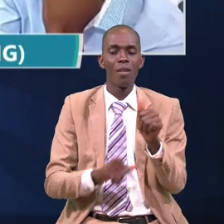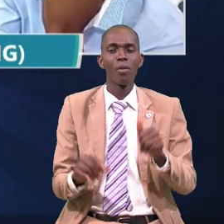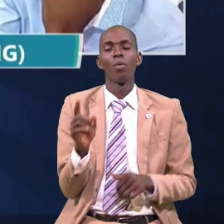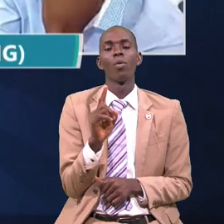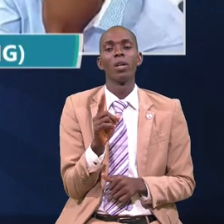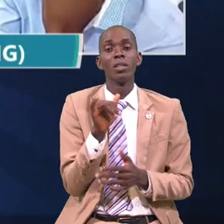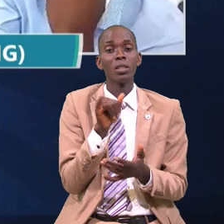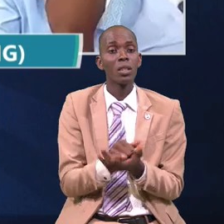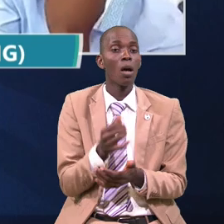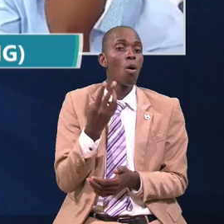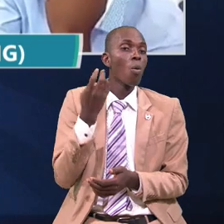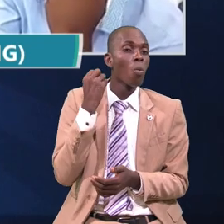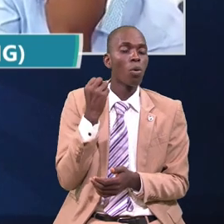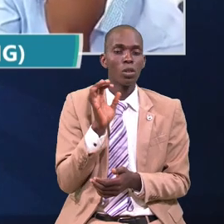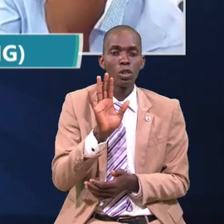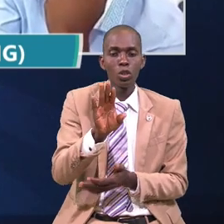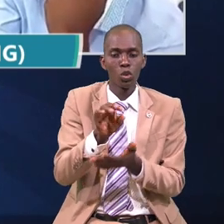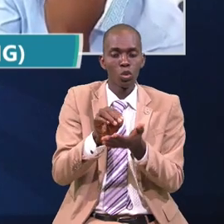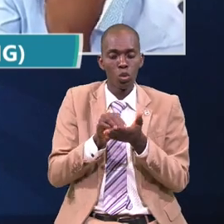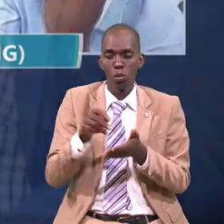That was the cause he was called for.